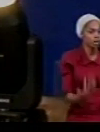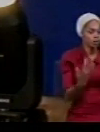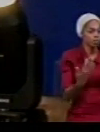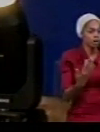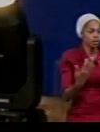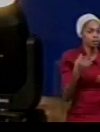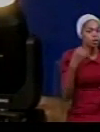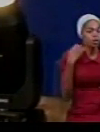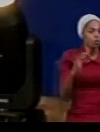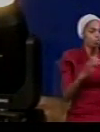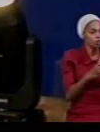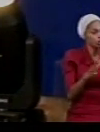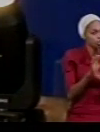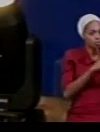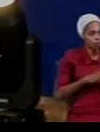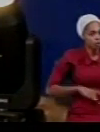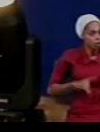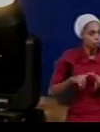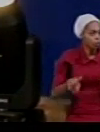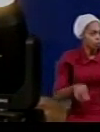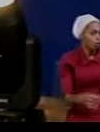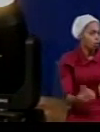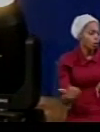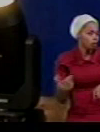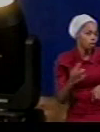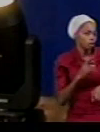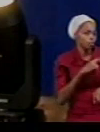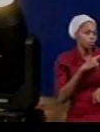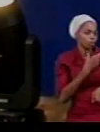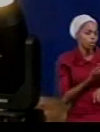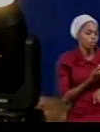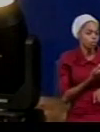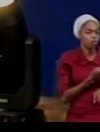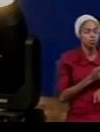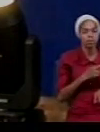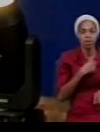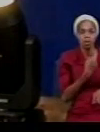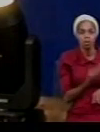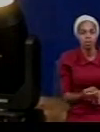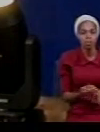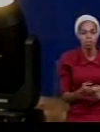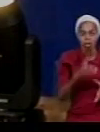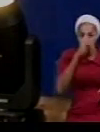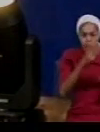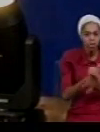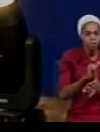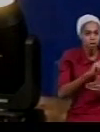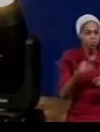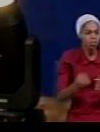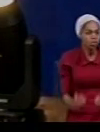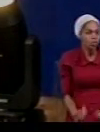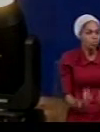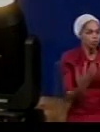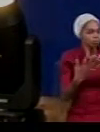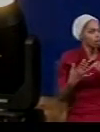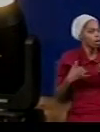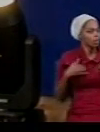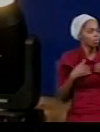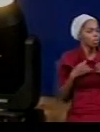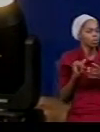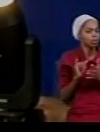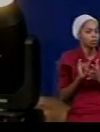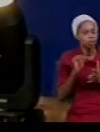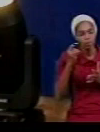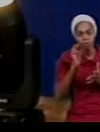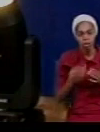that if we offer this, if we do this, we will still be atoning for our sins. But the Bible says Jesus